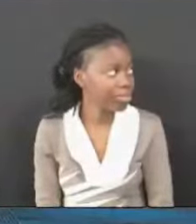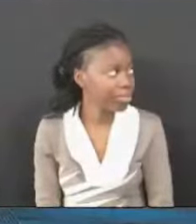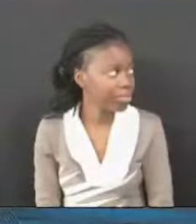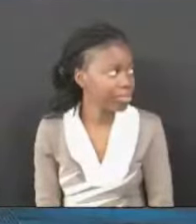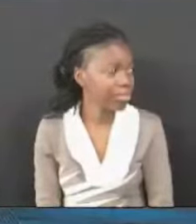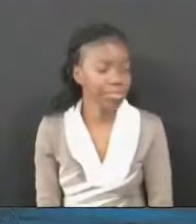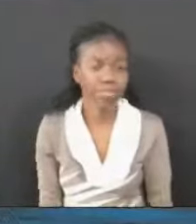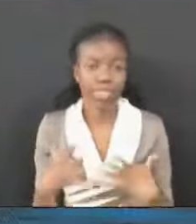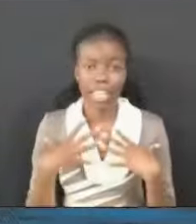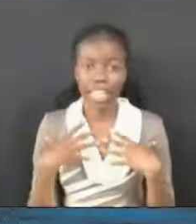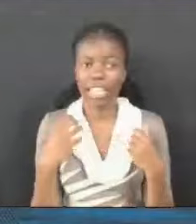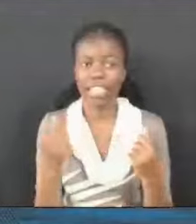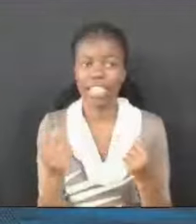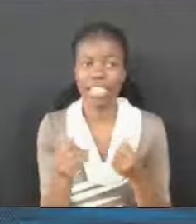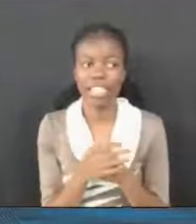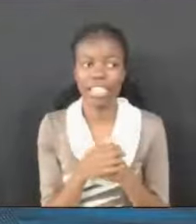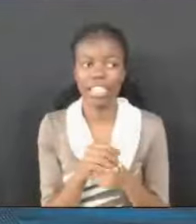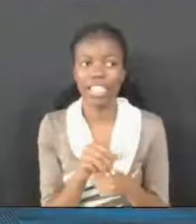Healthy, good trial.